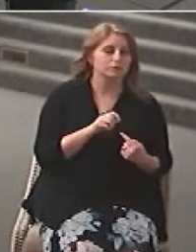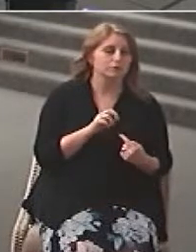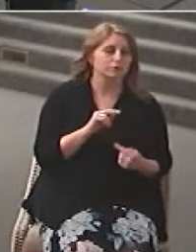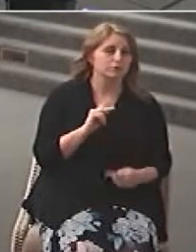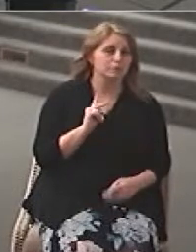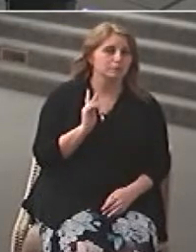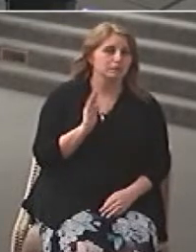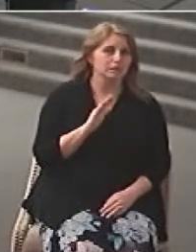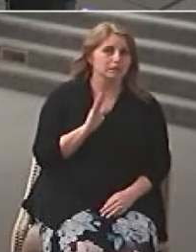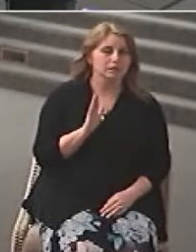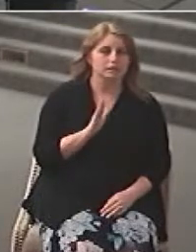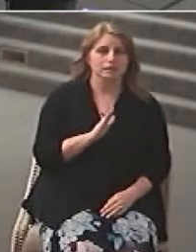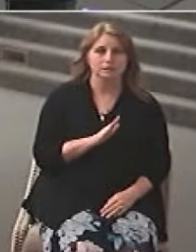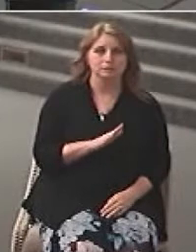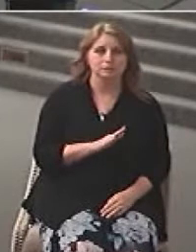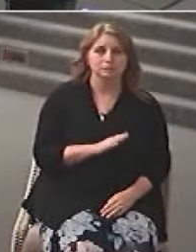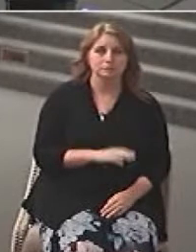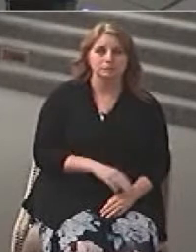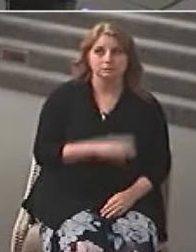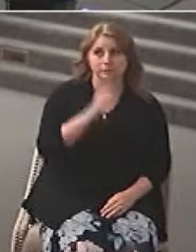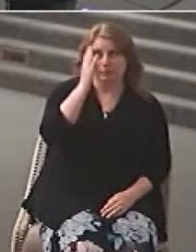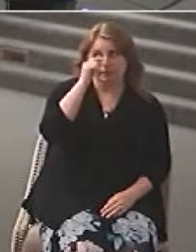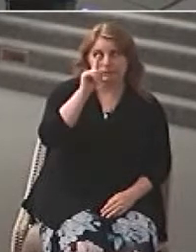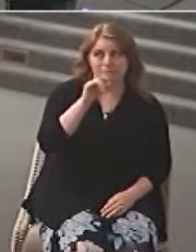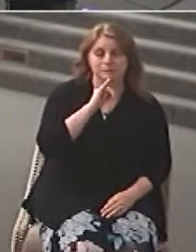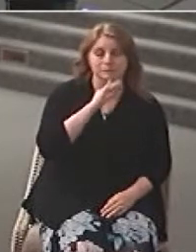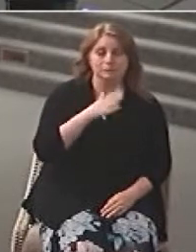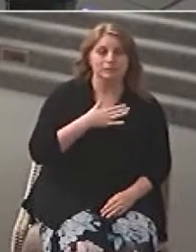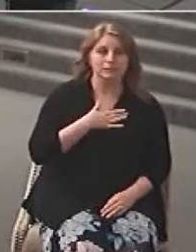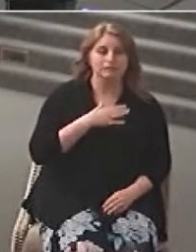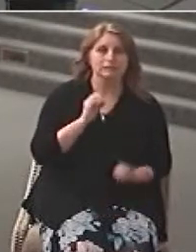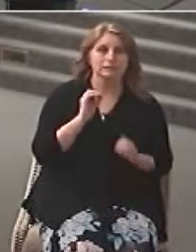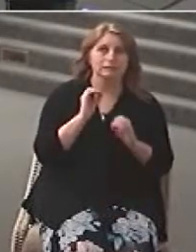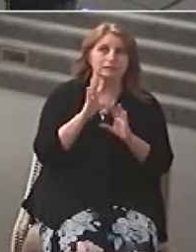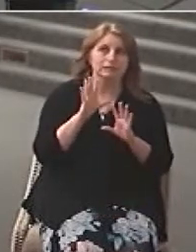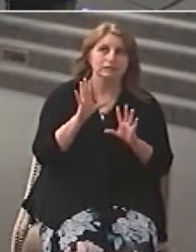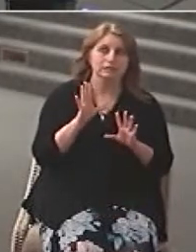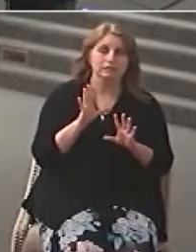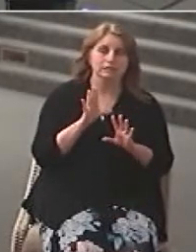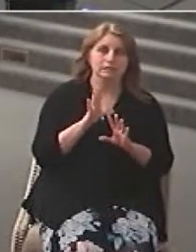never turn back. He's my